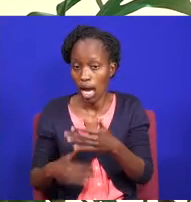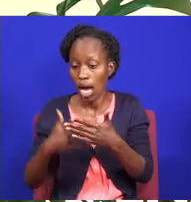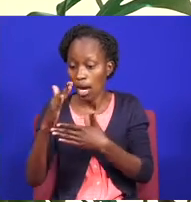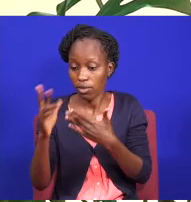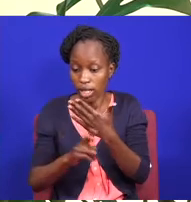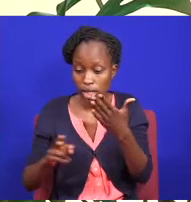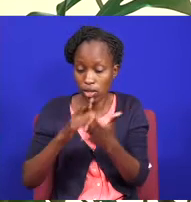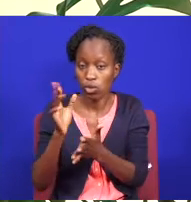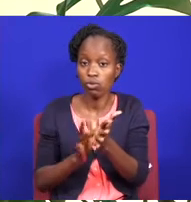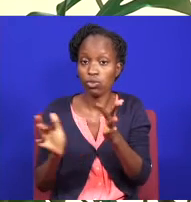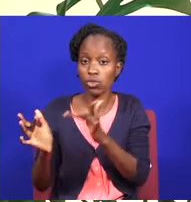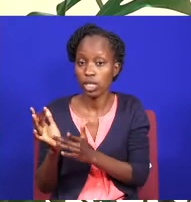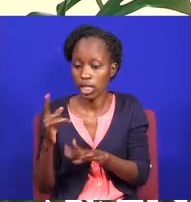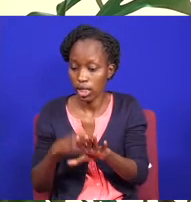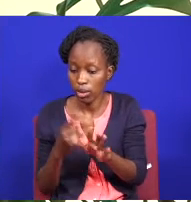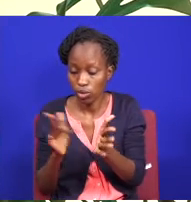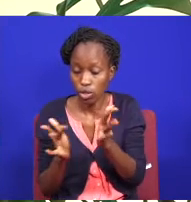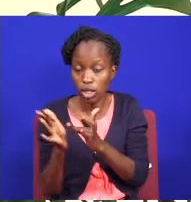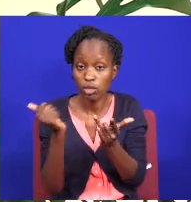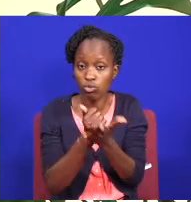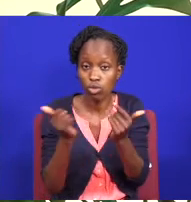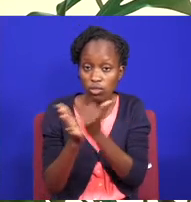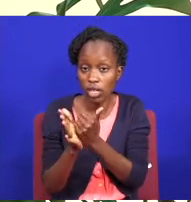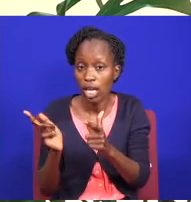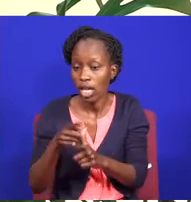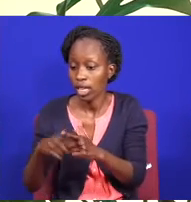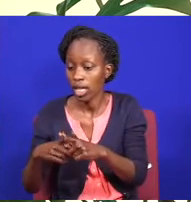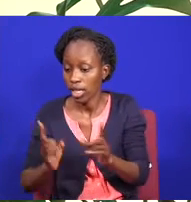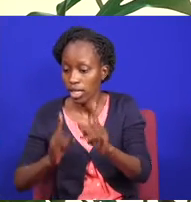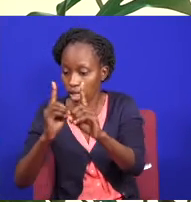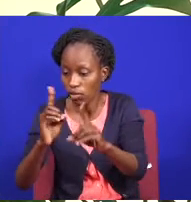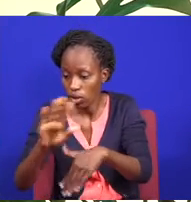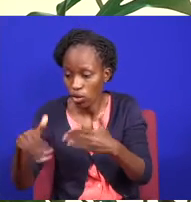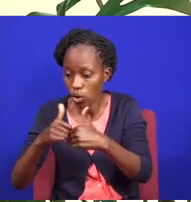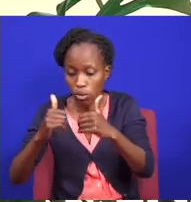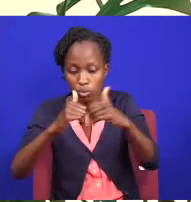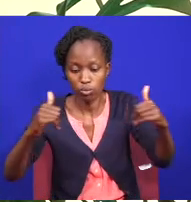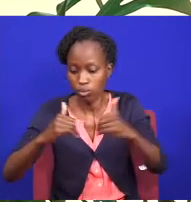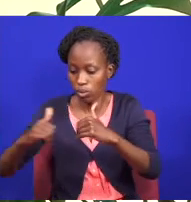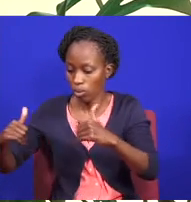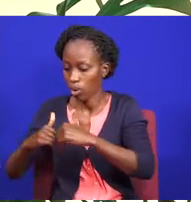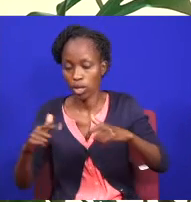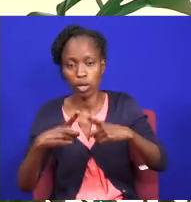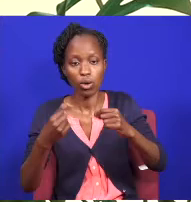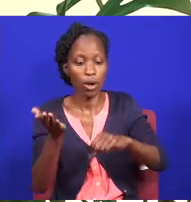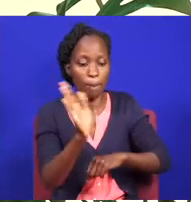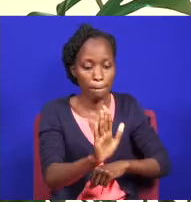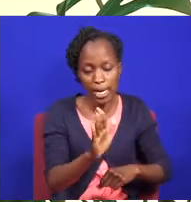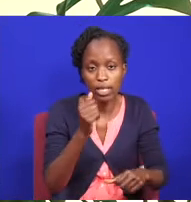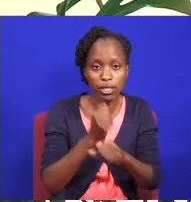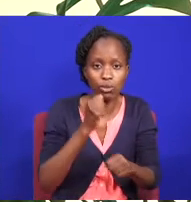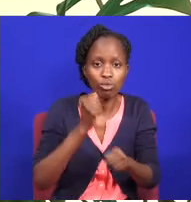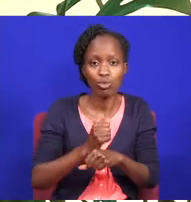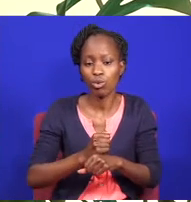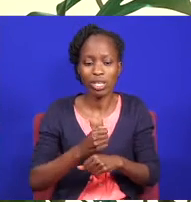And when Jesus was crucified, the disciples went their way. And now we see in this chapter that they are going back to their career, the